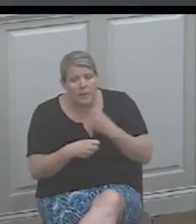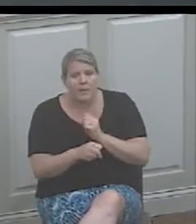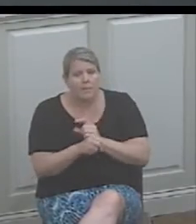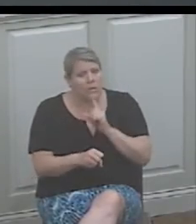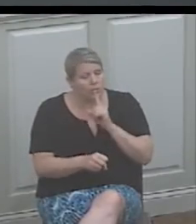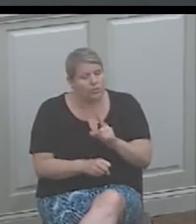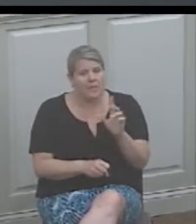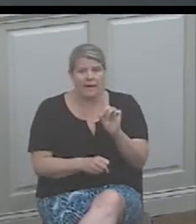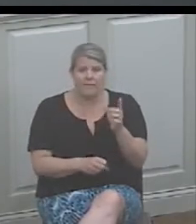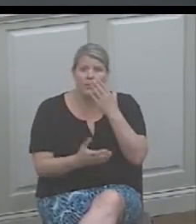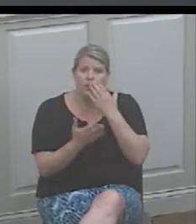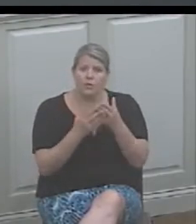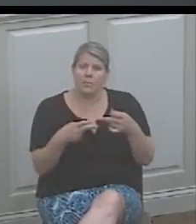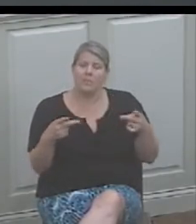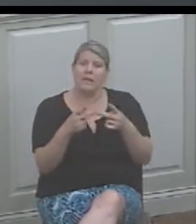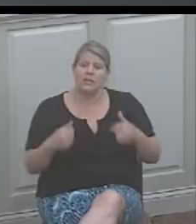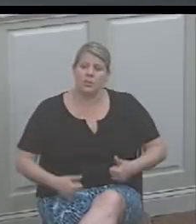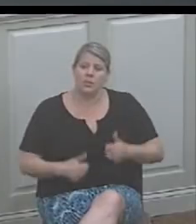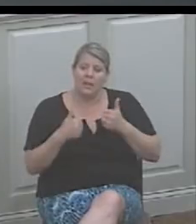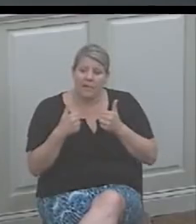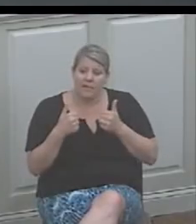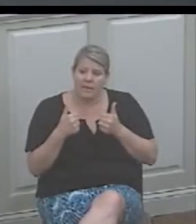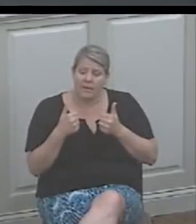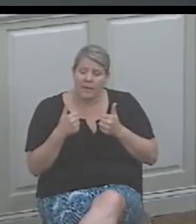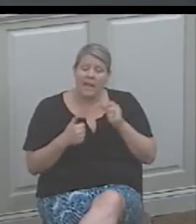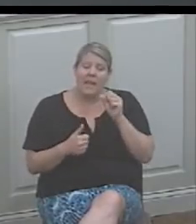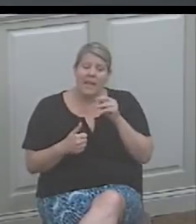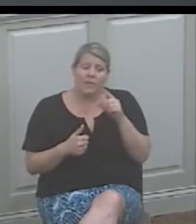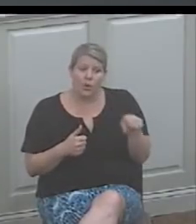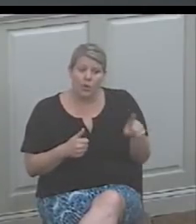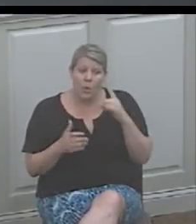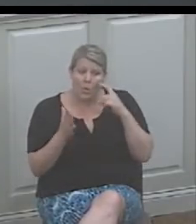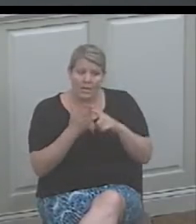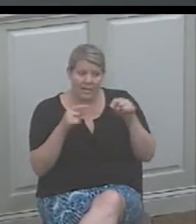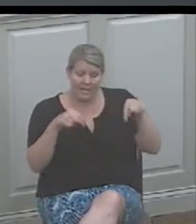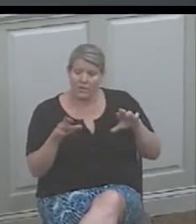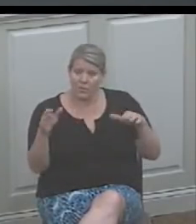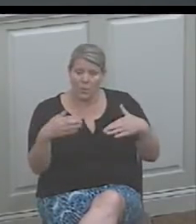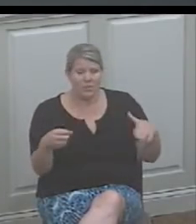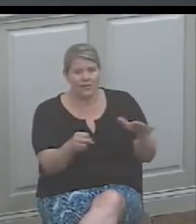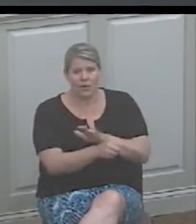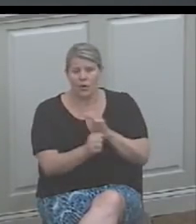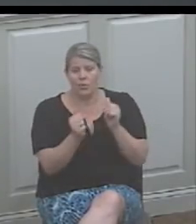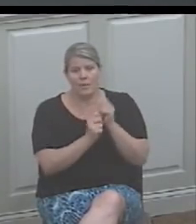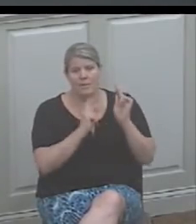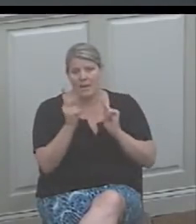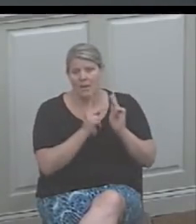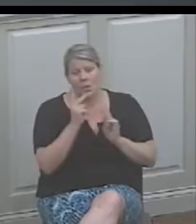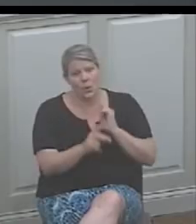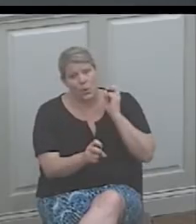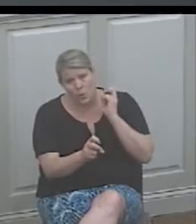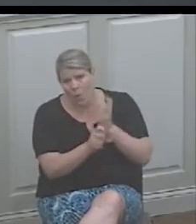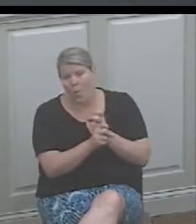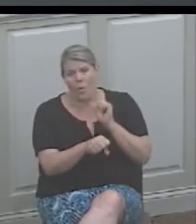live. As you've probably noticed, this room is also filled with people who work diligently to not